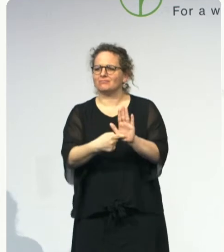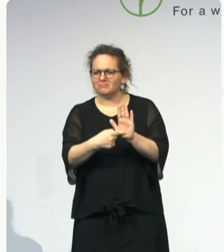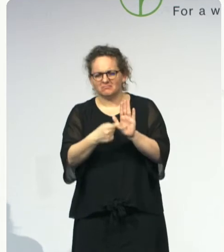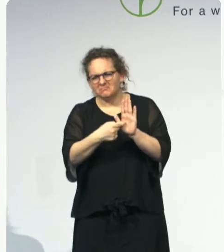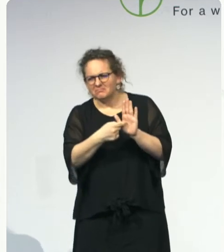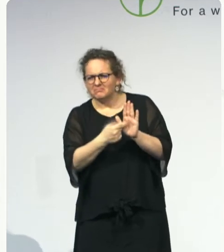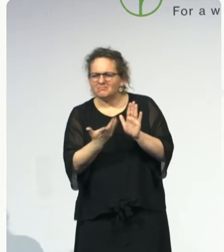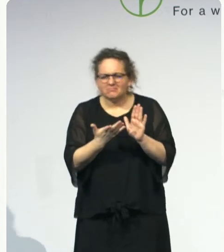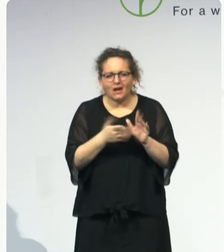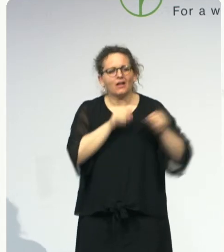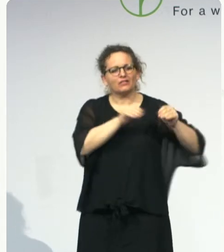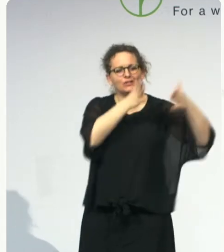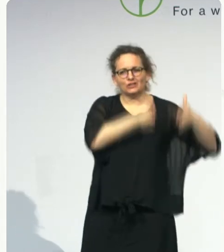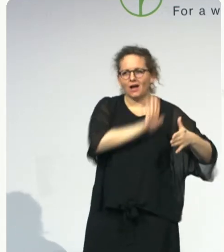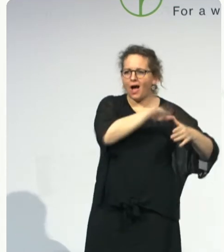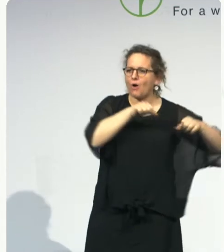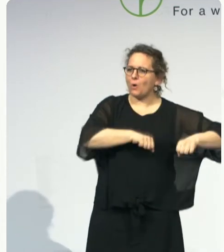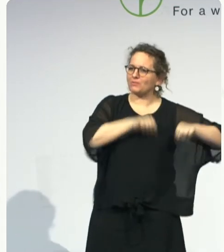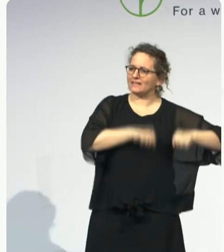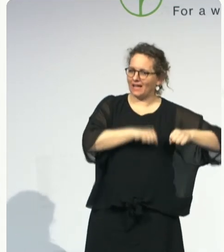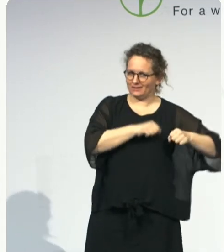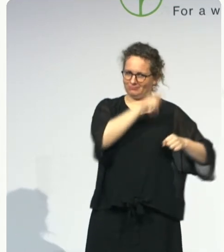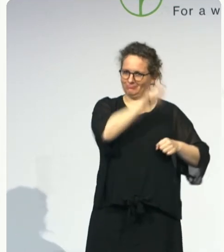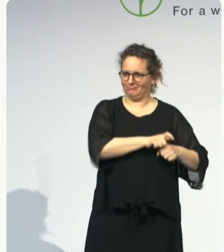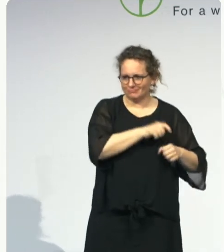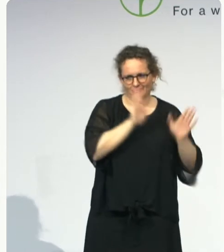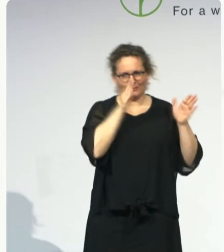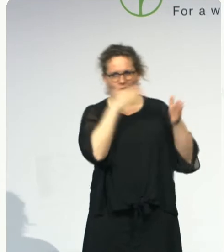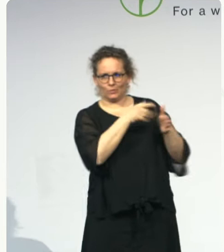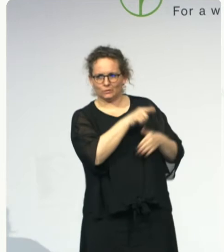we are from the State University of Zanzibar, and